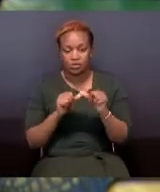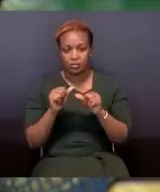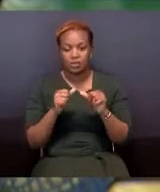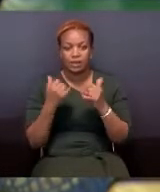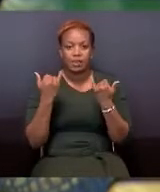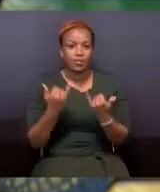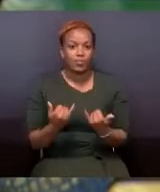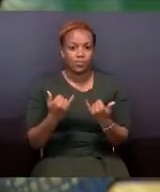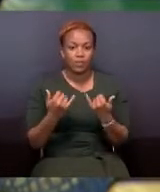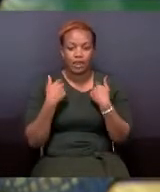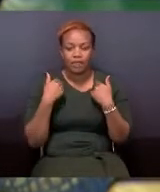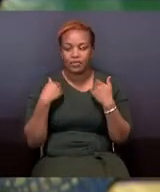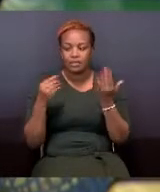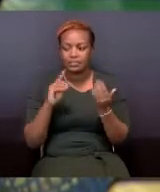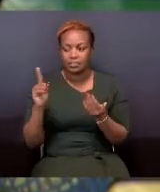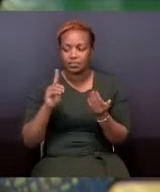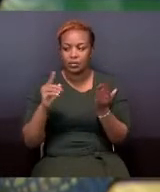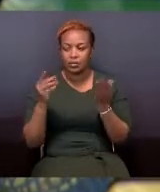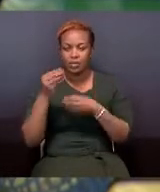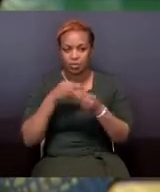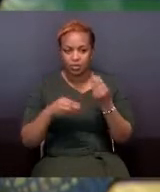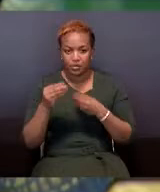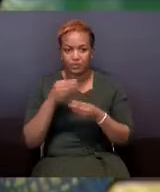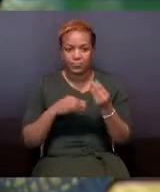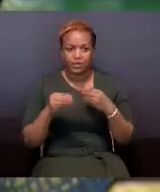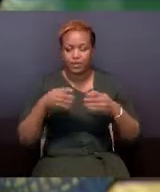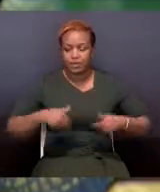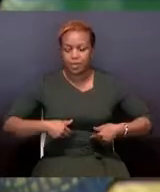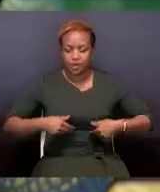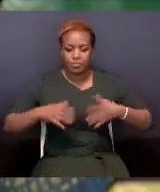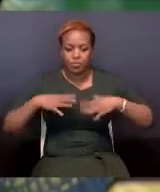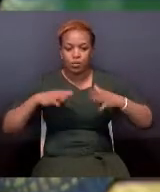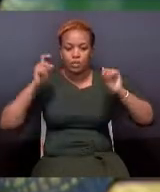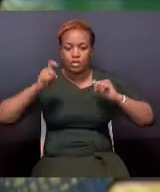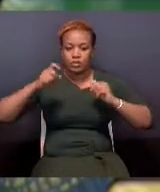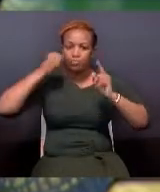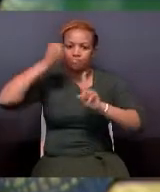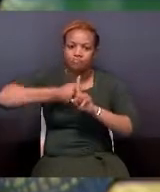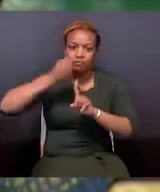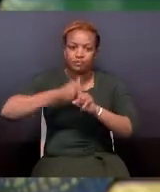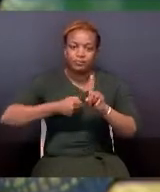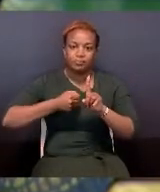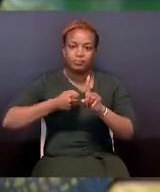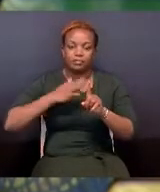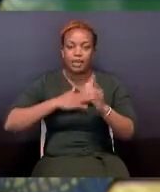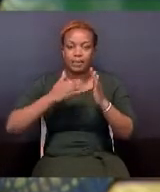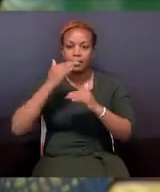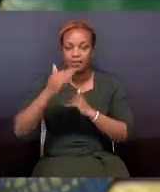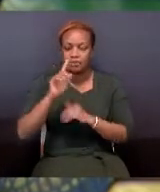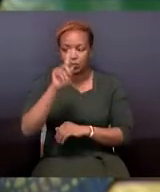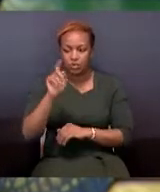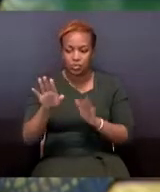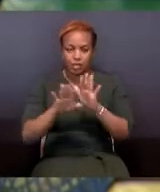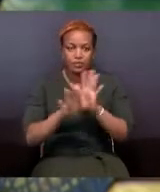in a digital economy, especially as your message to young people, that we need to keep up with this. So I'll now direct my next question to